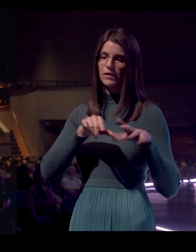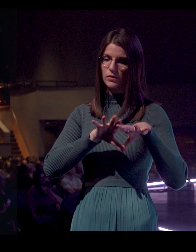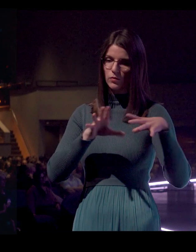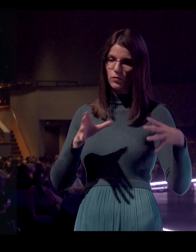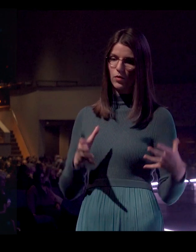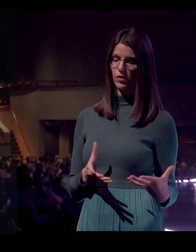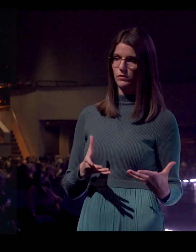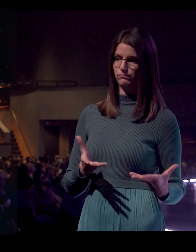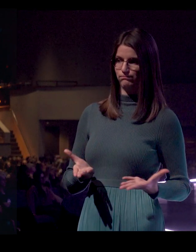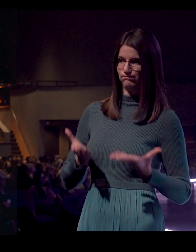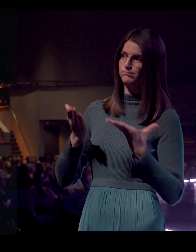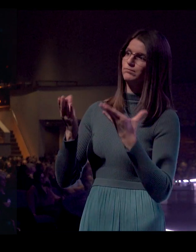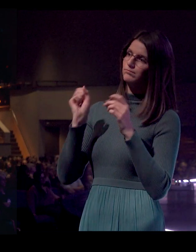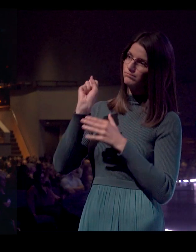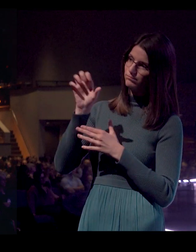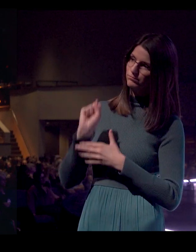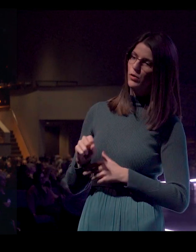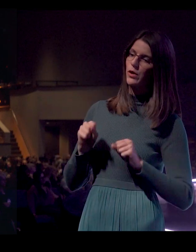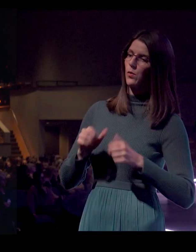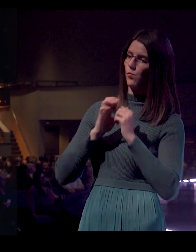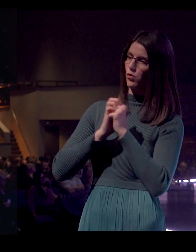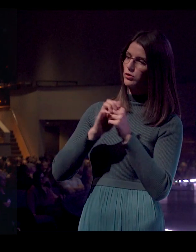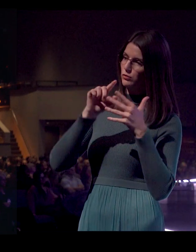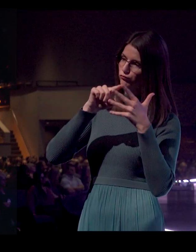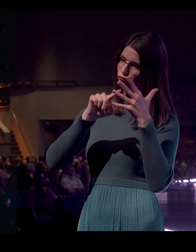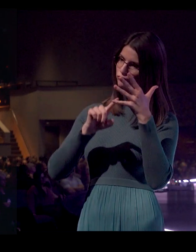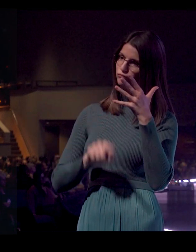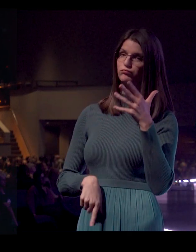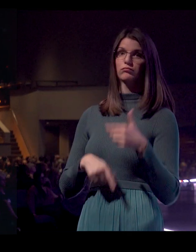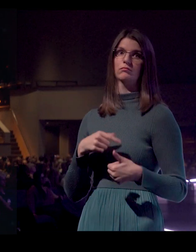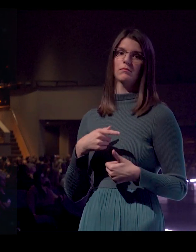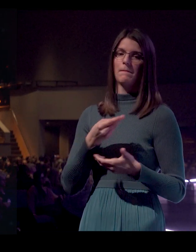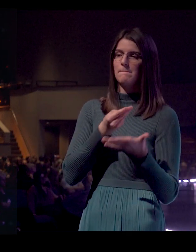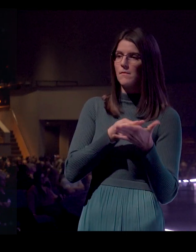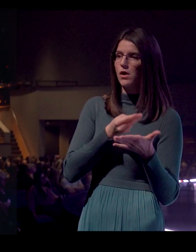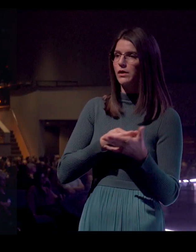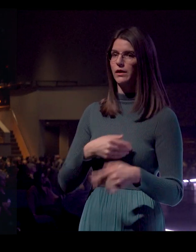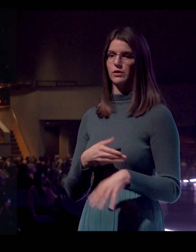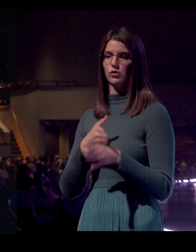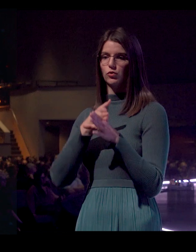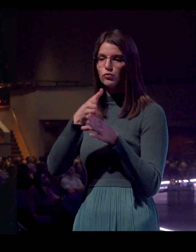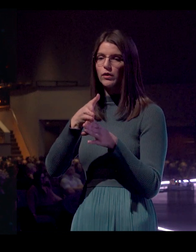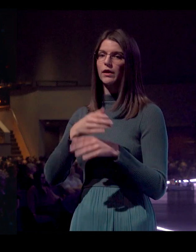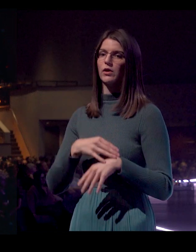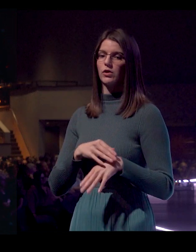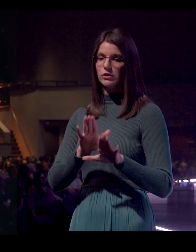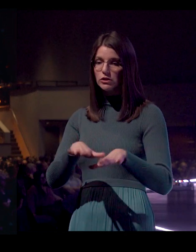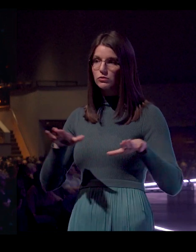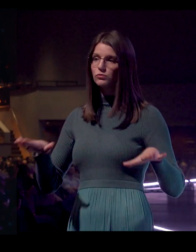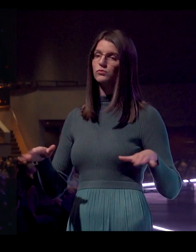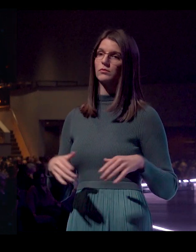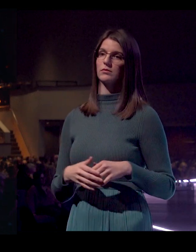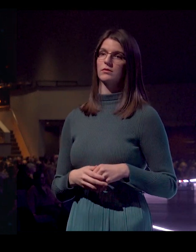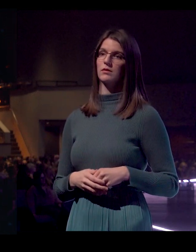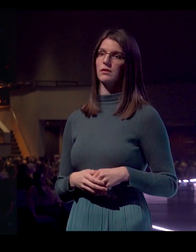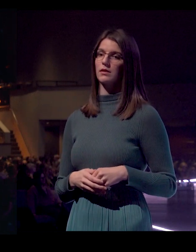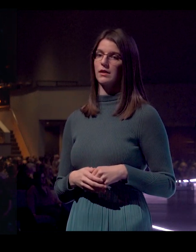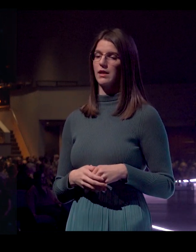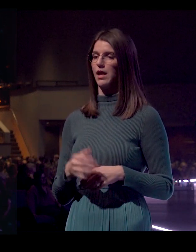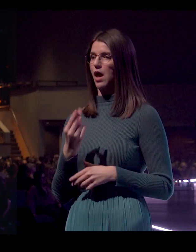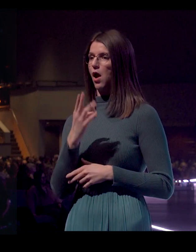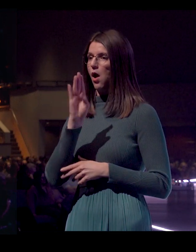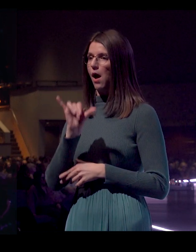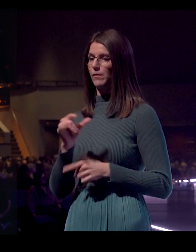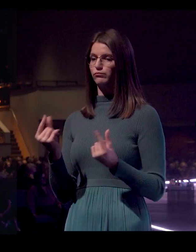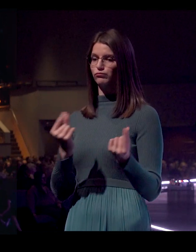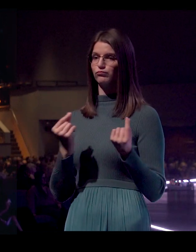money, or a career, or your kids, or a hobby, or a sport. You understand when you show up to a stadium full